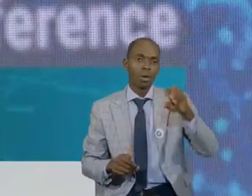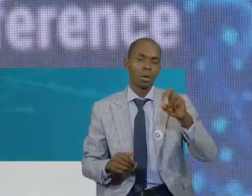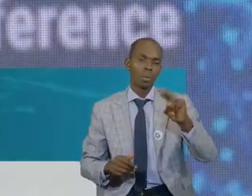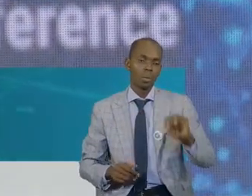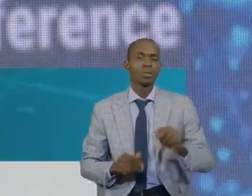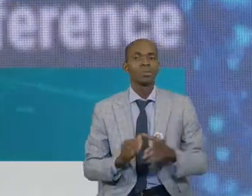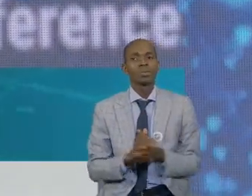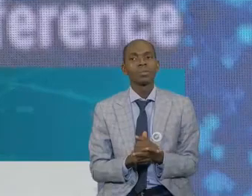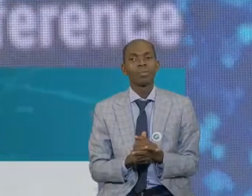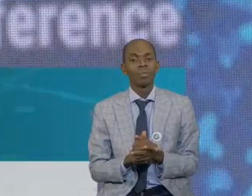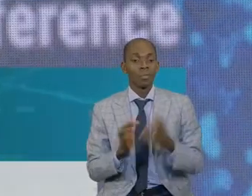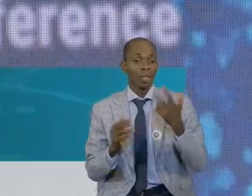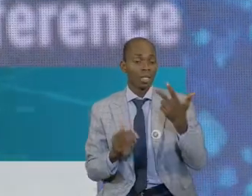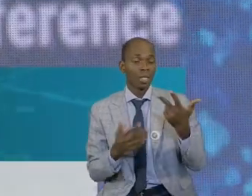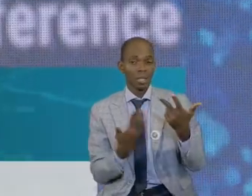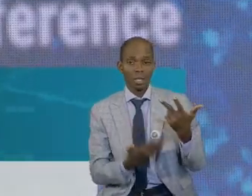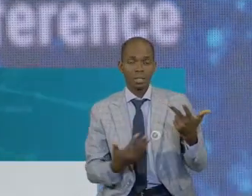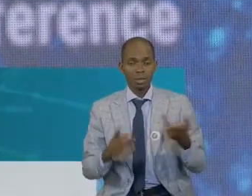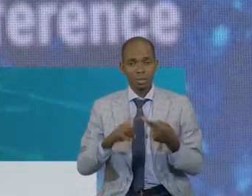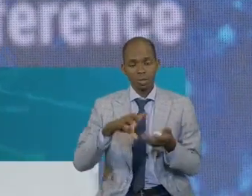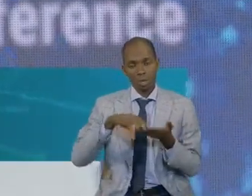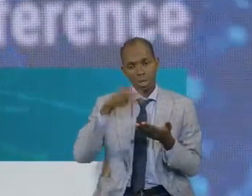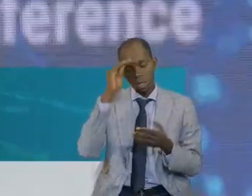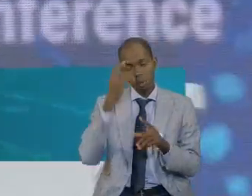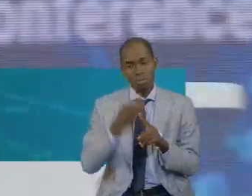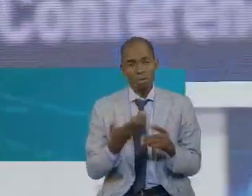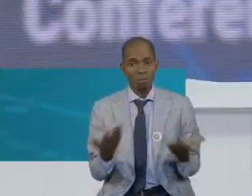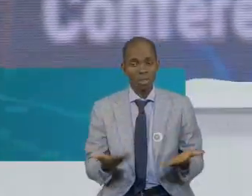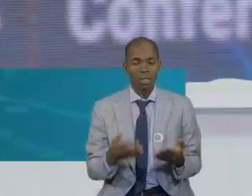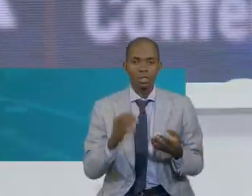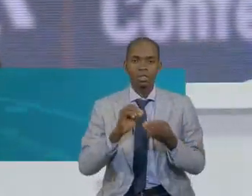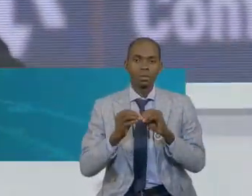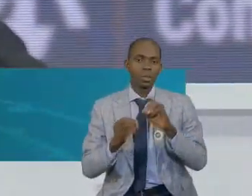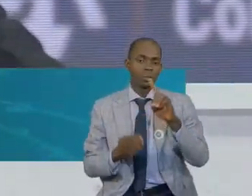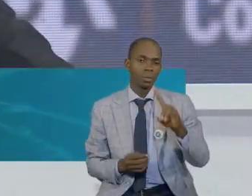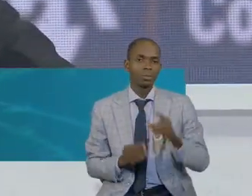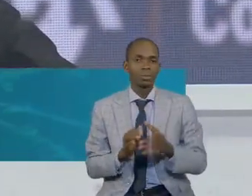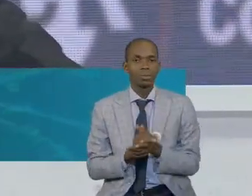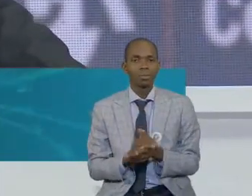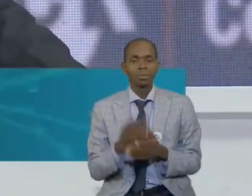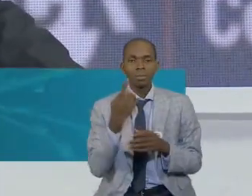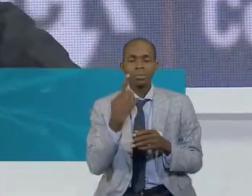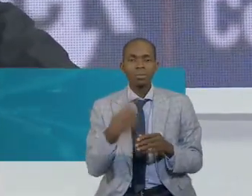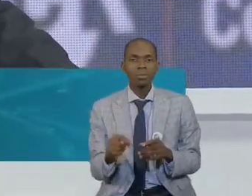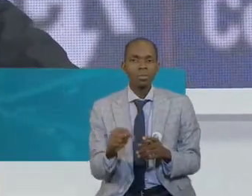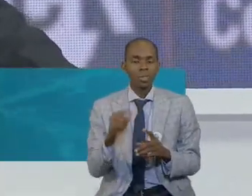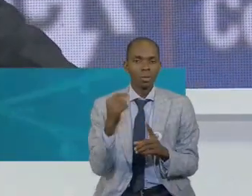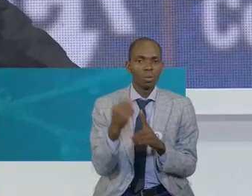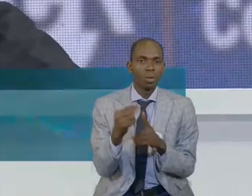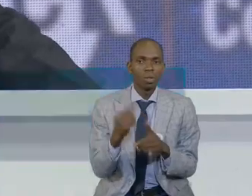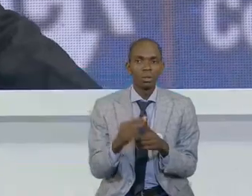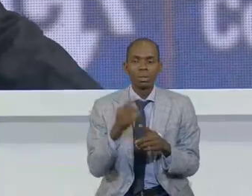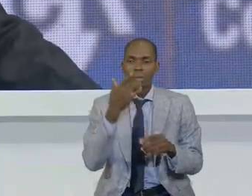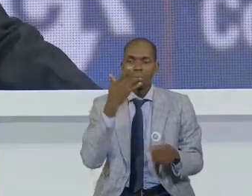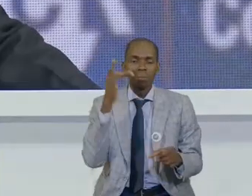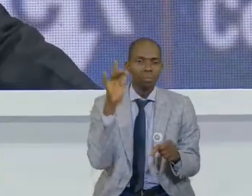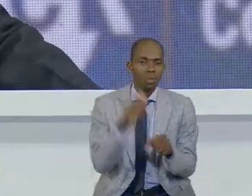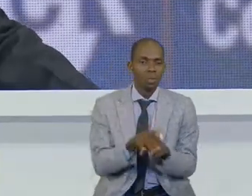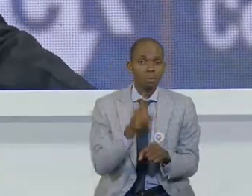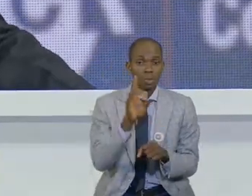Three things we're looking at. Number one, the present promise conveyed to